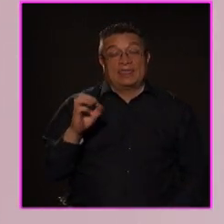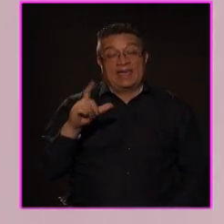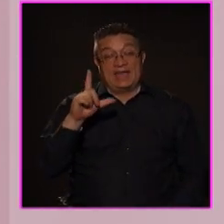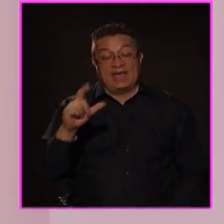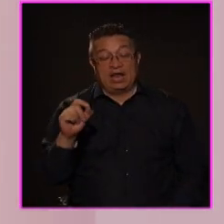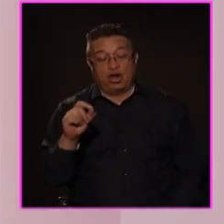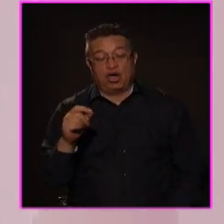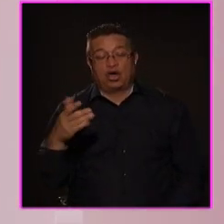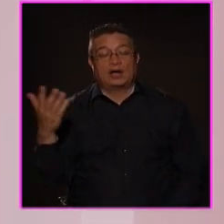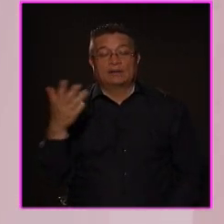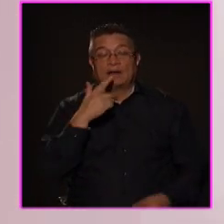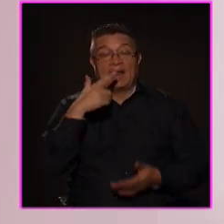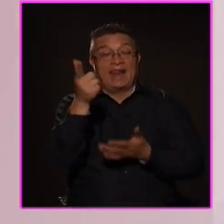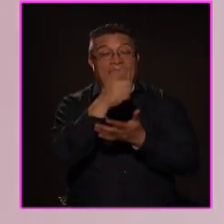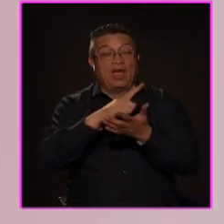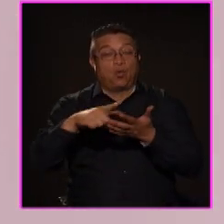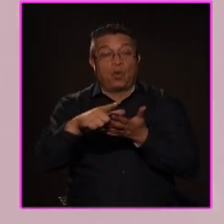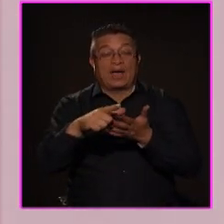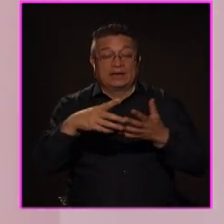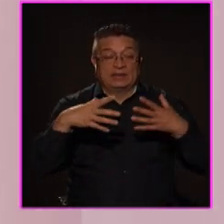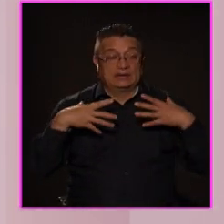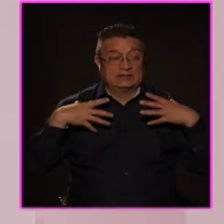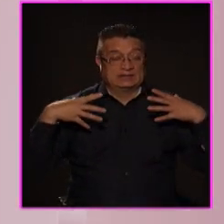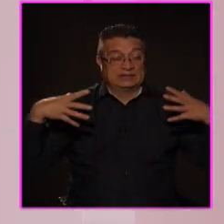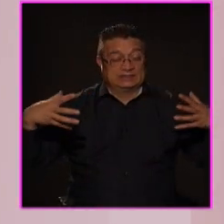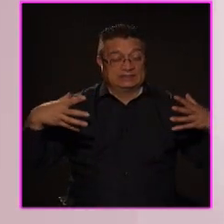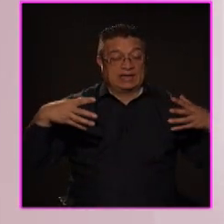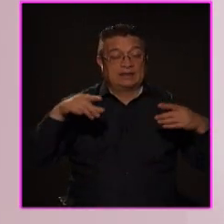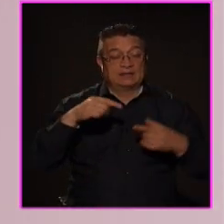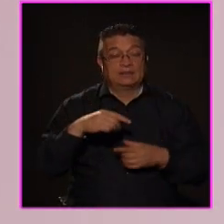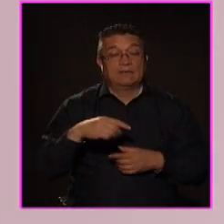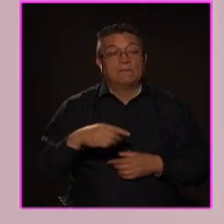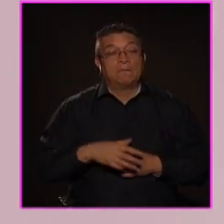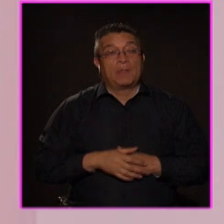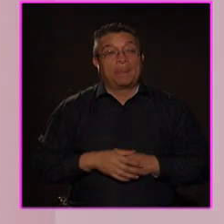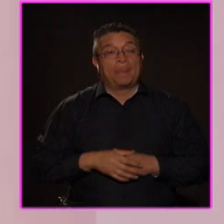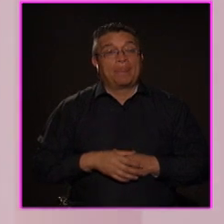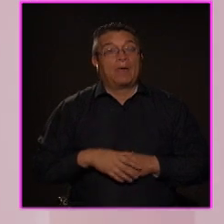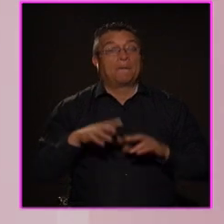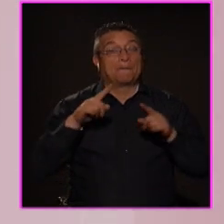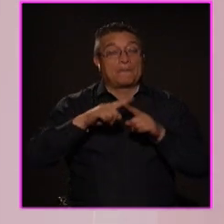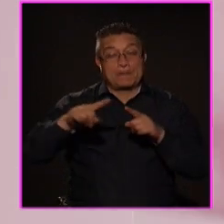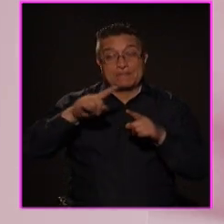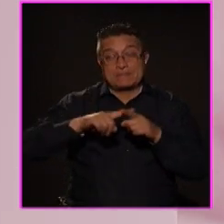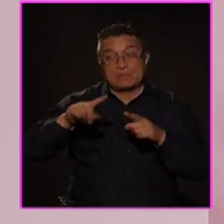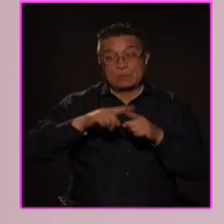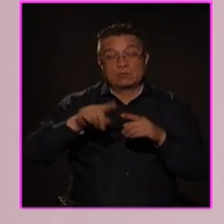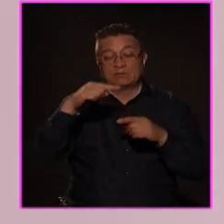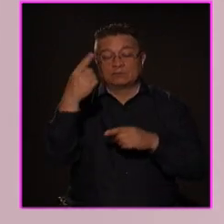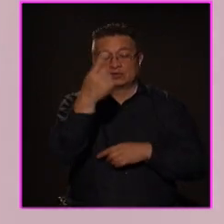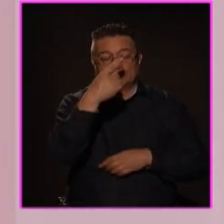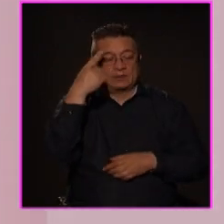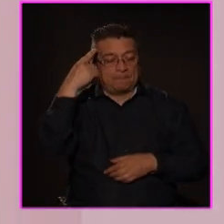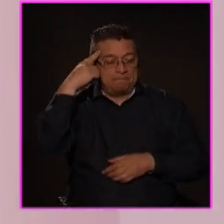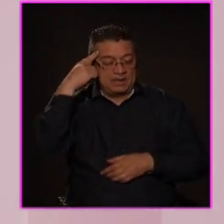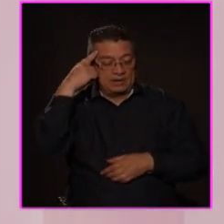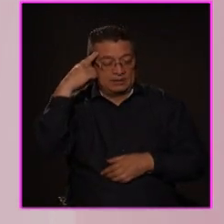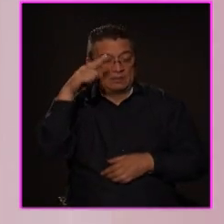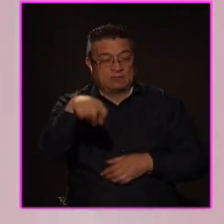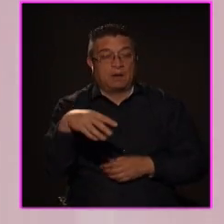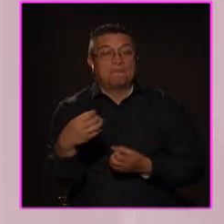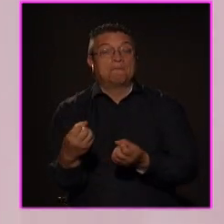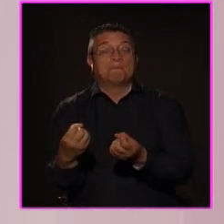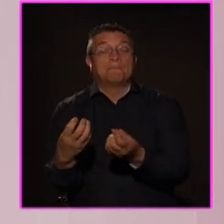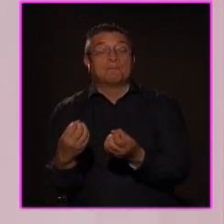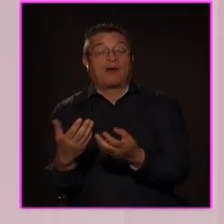to hallucinate, right? I don't think it's the right concept, but sometimes they produce falsehoods, right? They don't give the